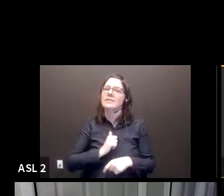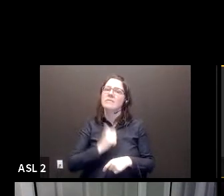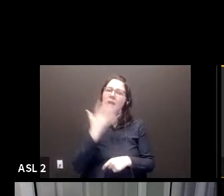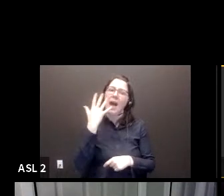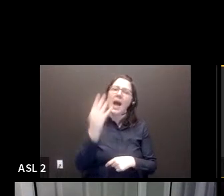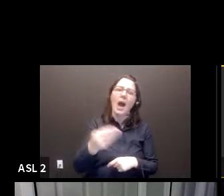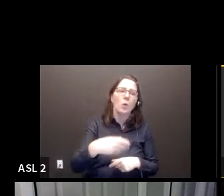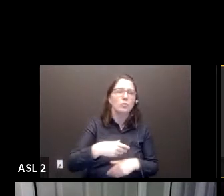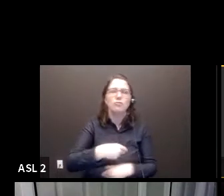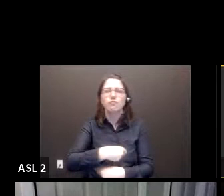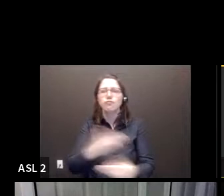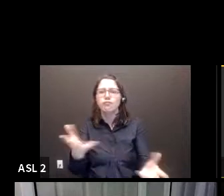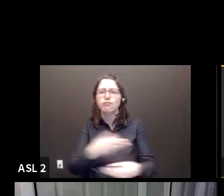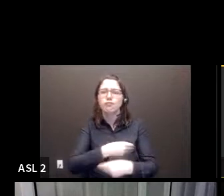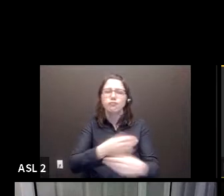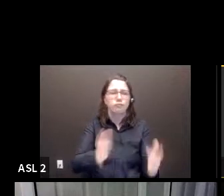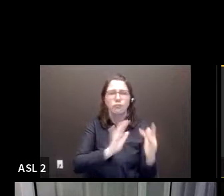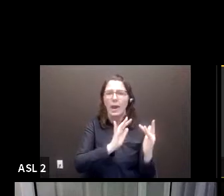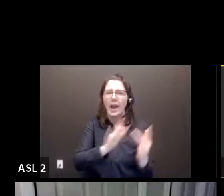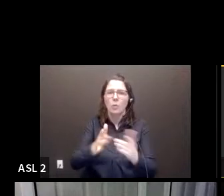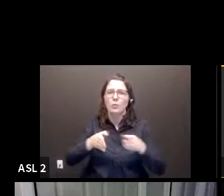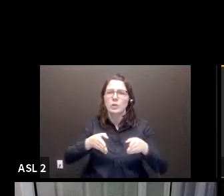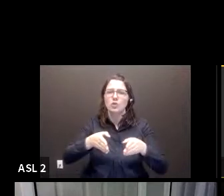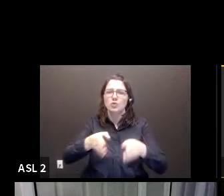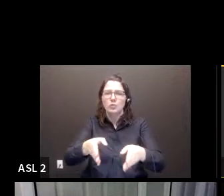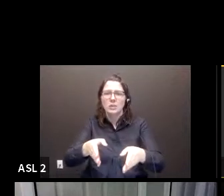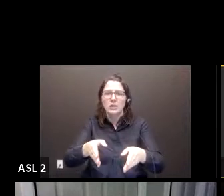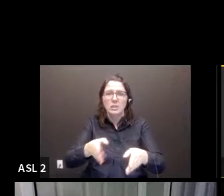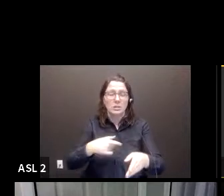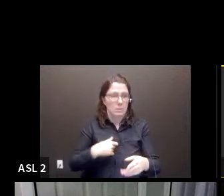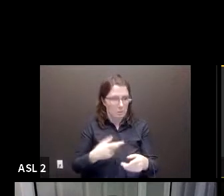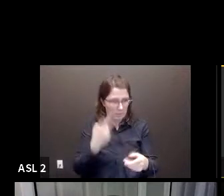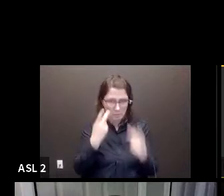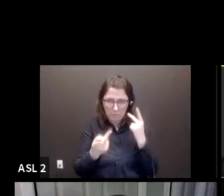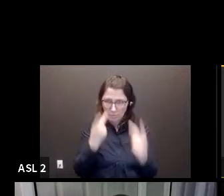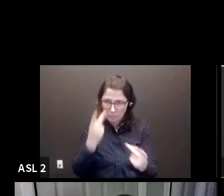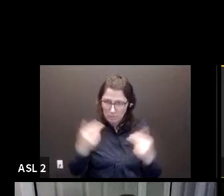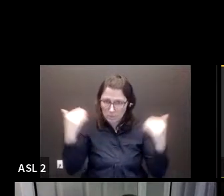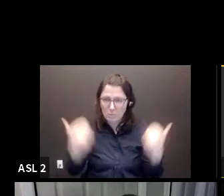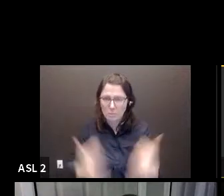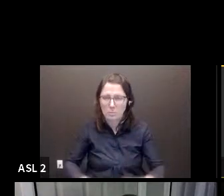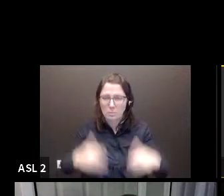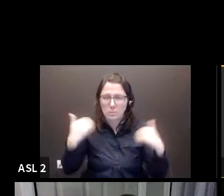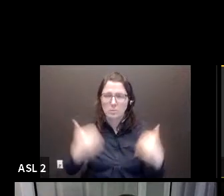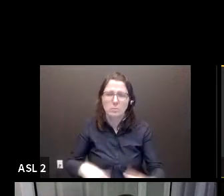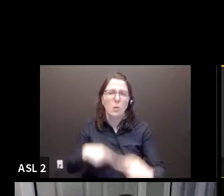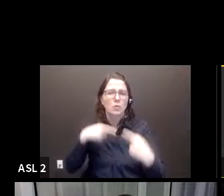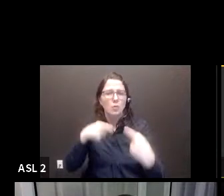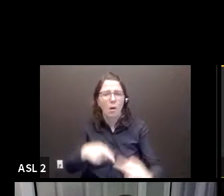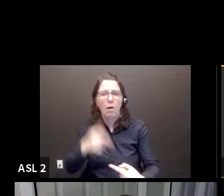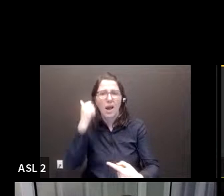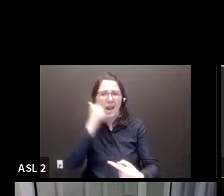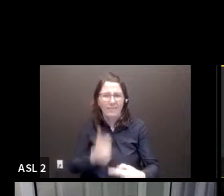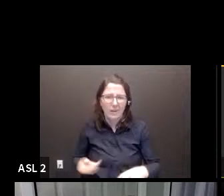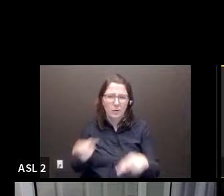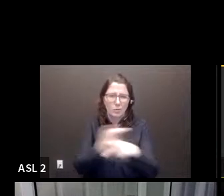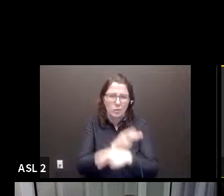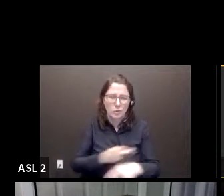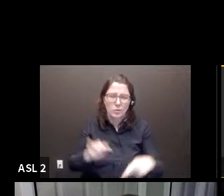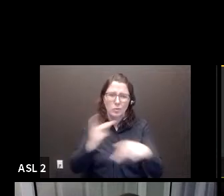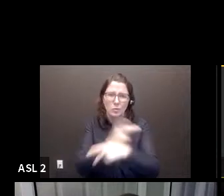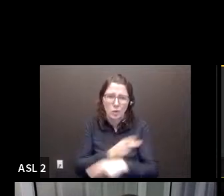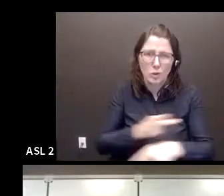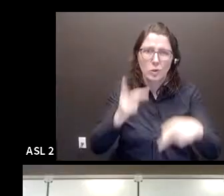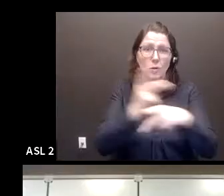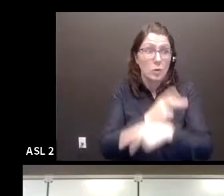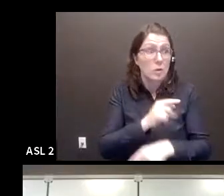folks and the overwhelming uh response that i hear is that they're really struggling and that the struggle is harder every day and the services that they rely on